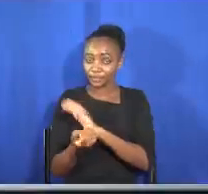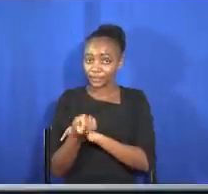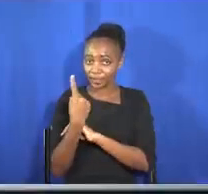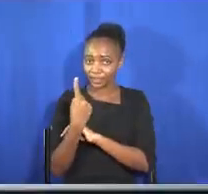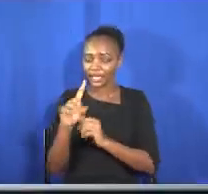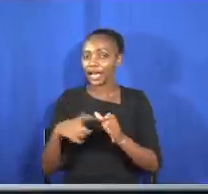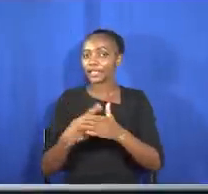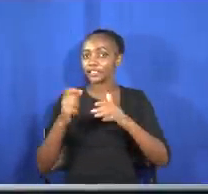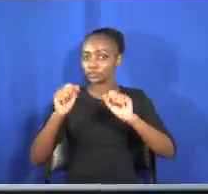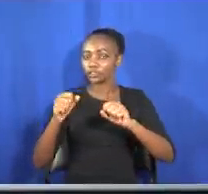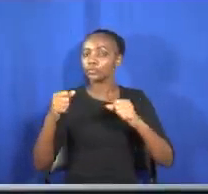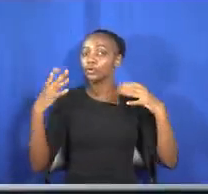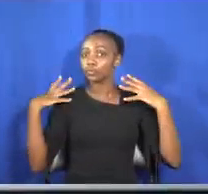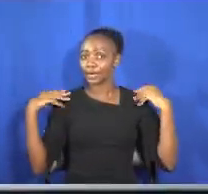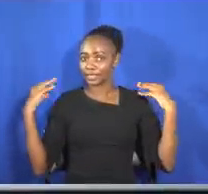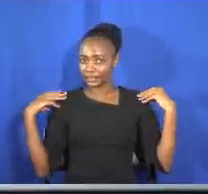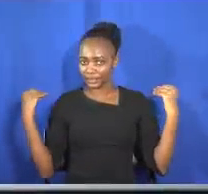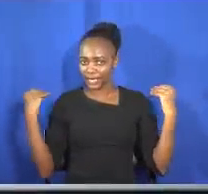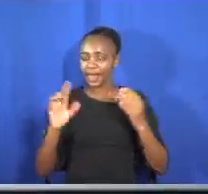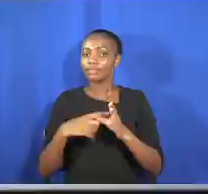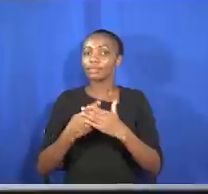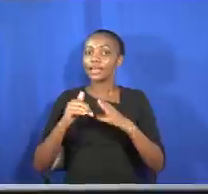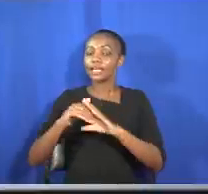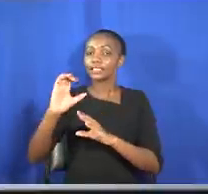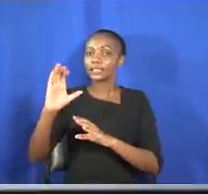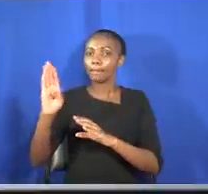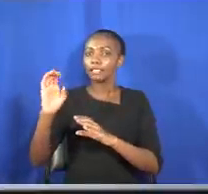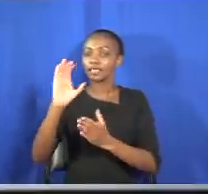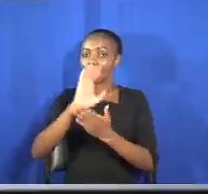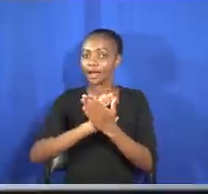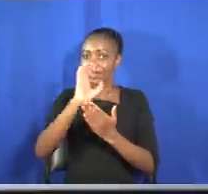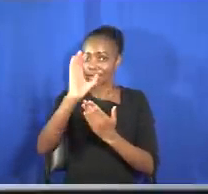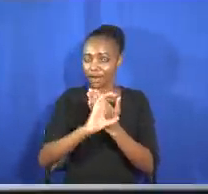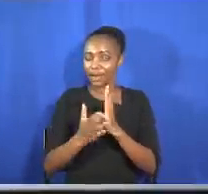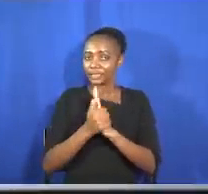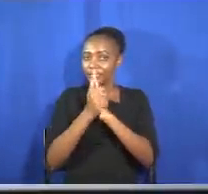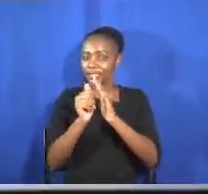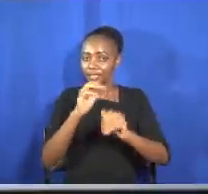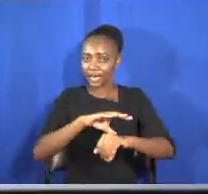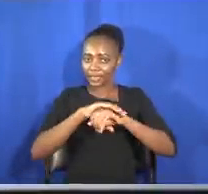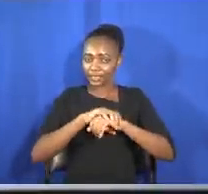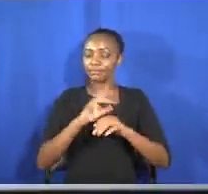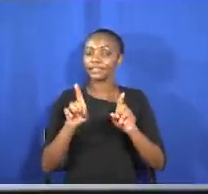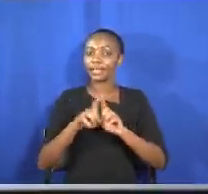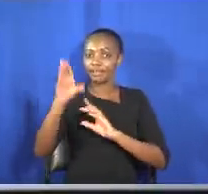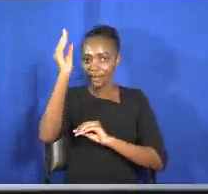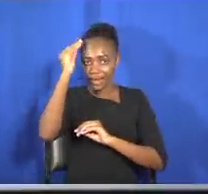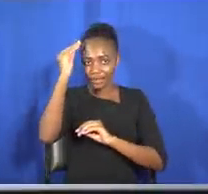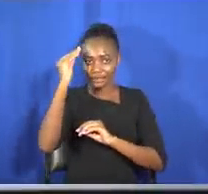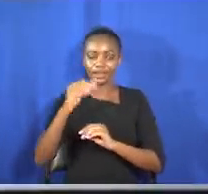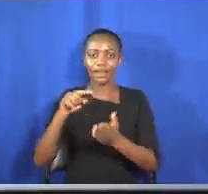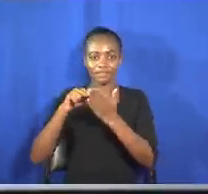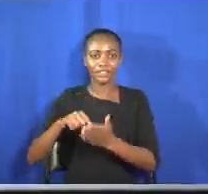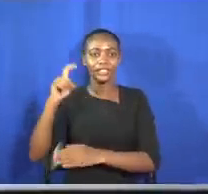in that skill and then you are able to perform. In a CBC curriculum, skill attainment and learning